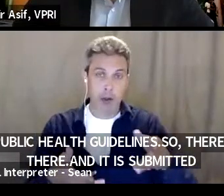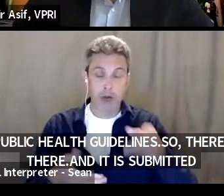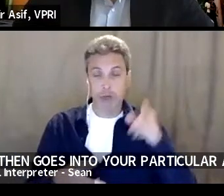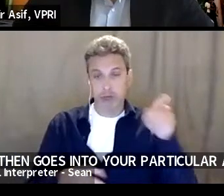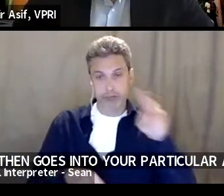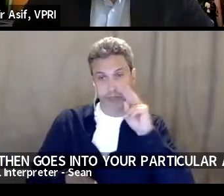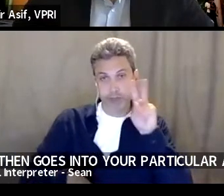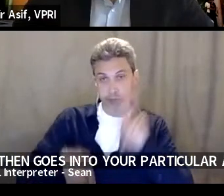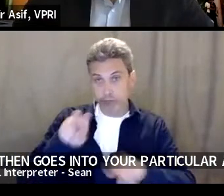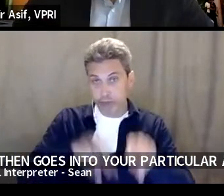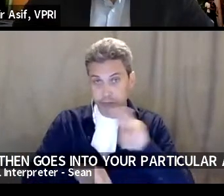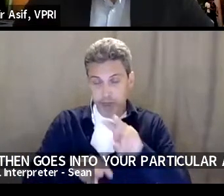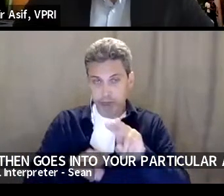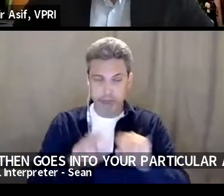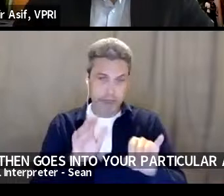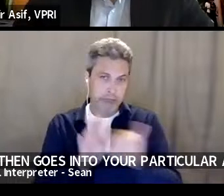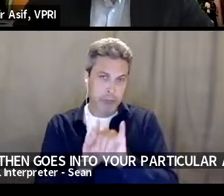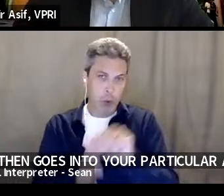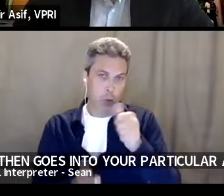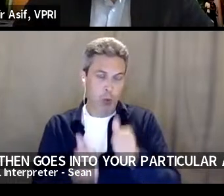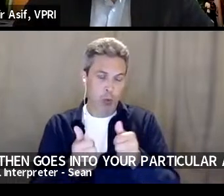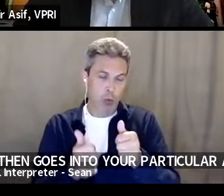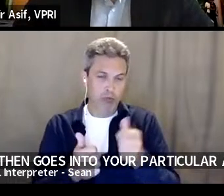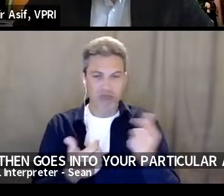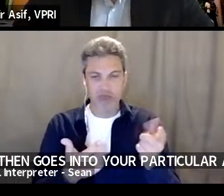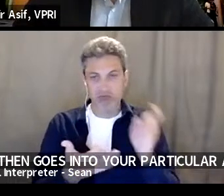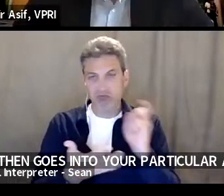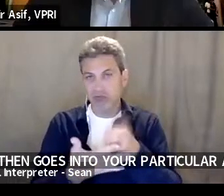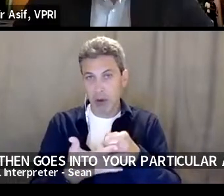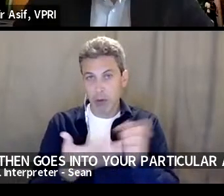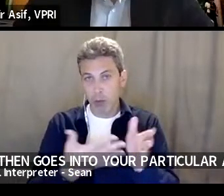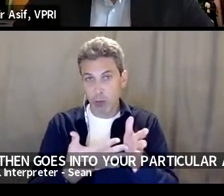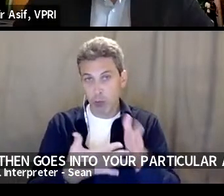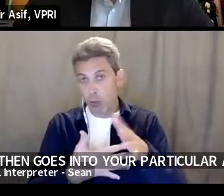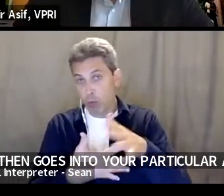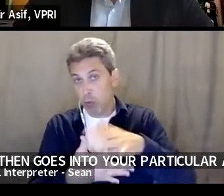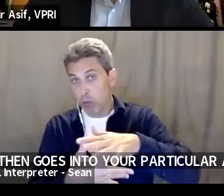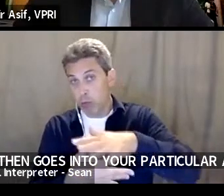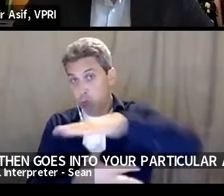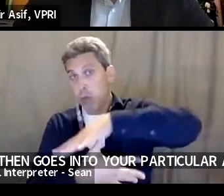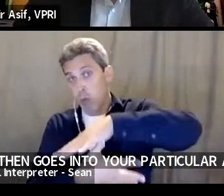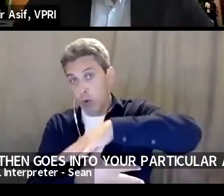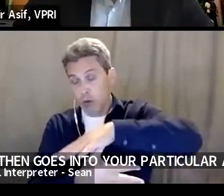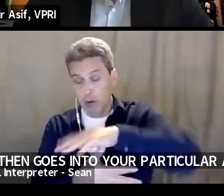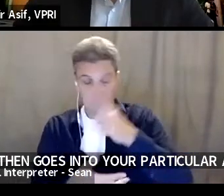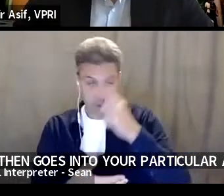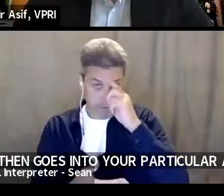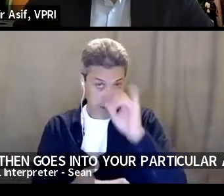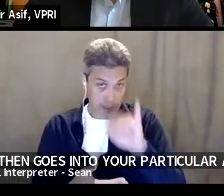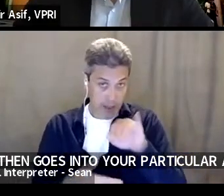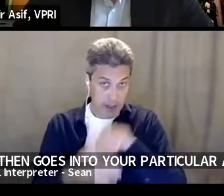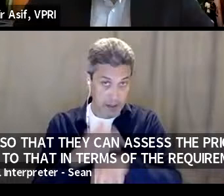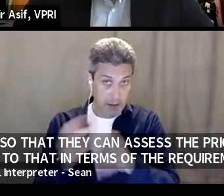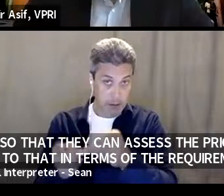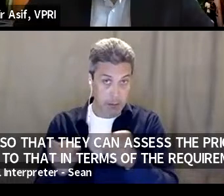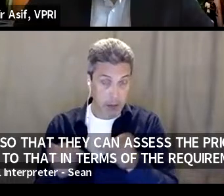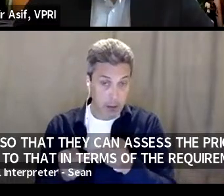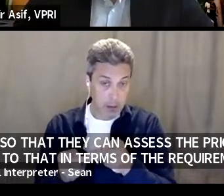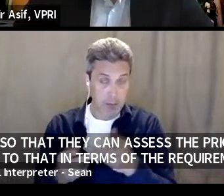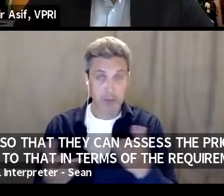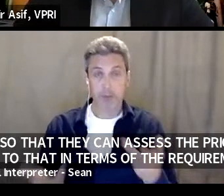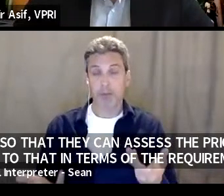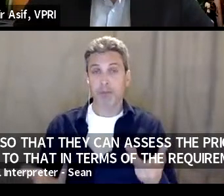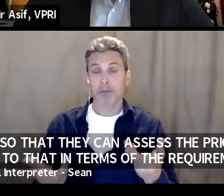assess the priority that's attached to that in terms of the requirement that you be able to access those spaces, whether there's a family accommodation